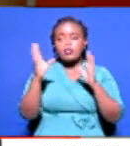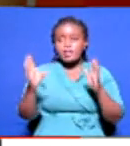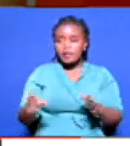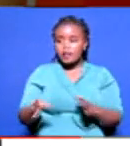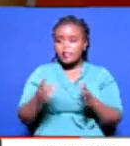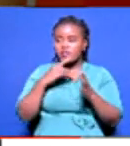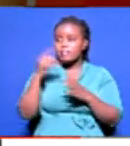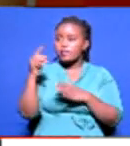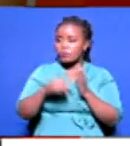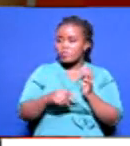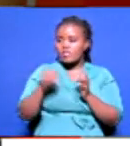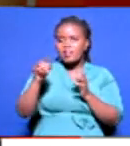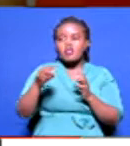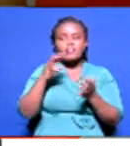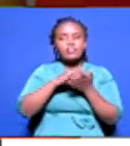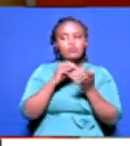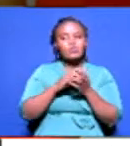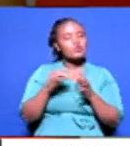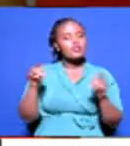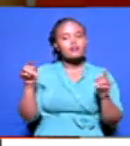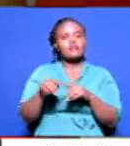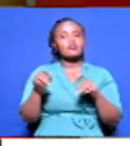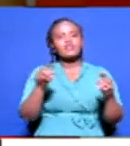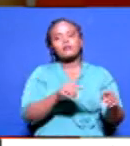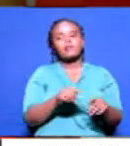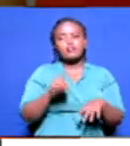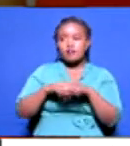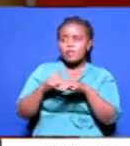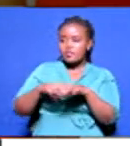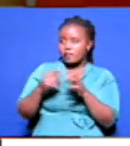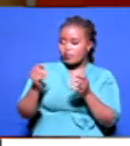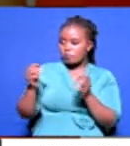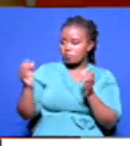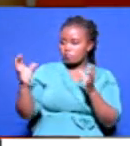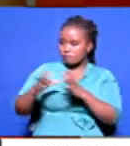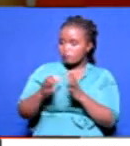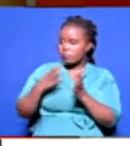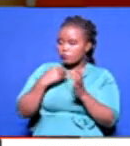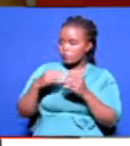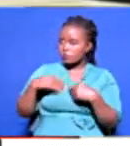temporary situation as the agency shops for pre-shipment inspectors.